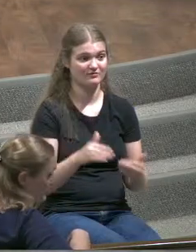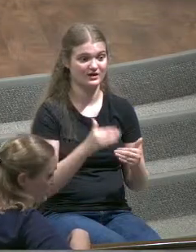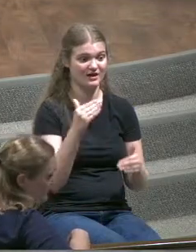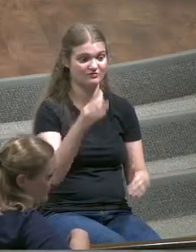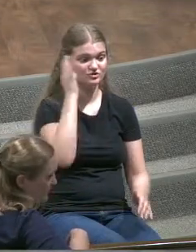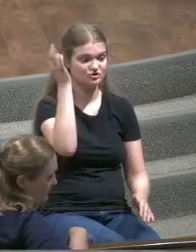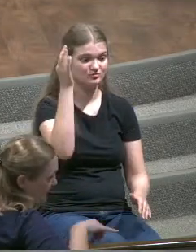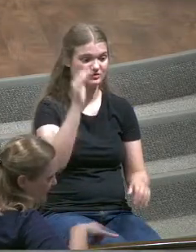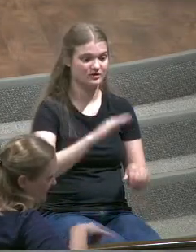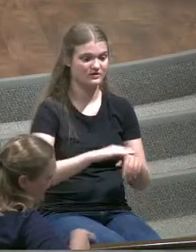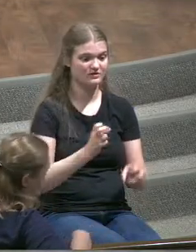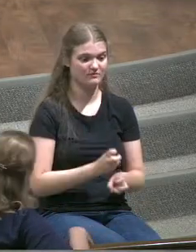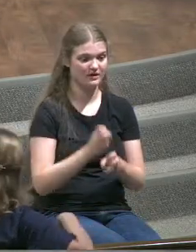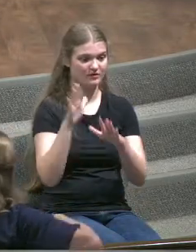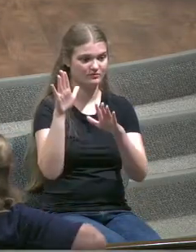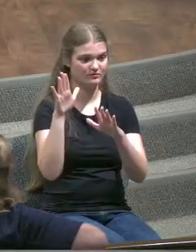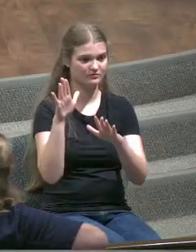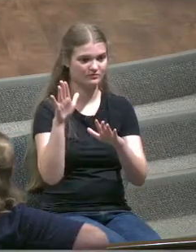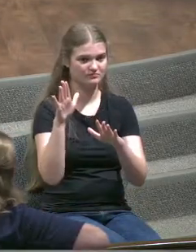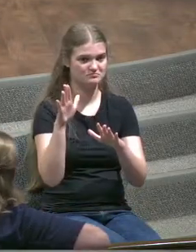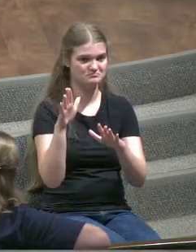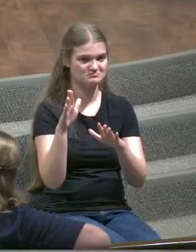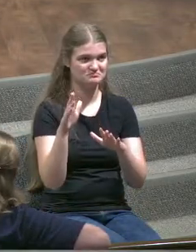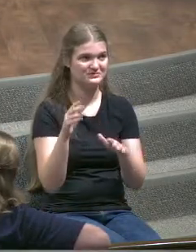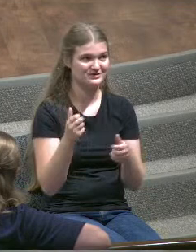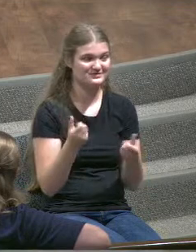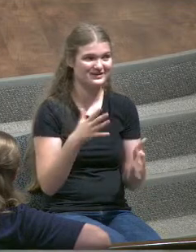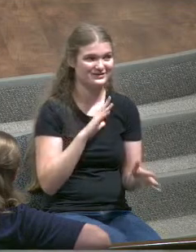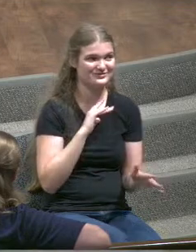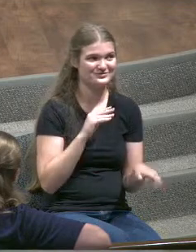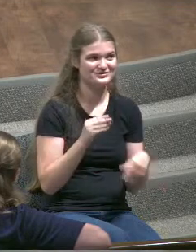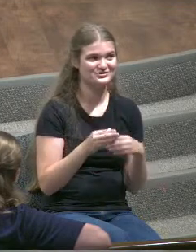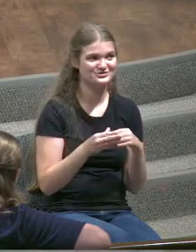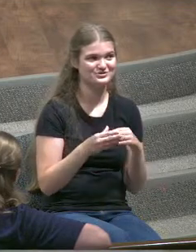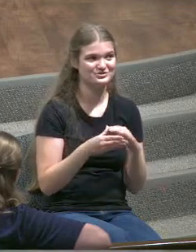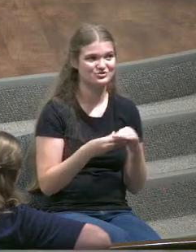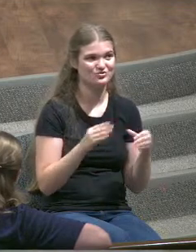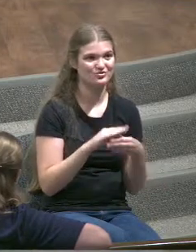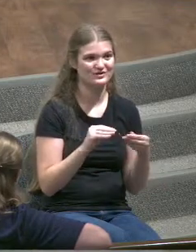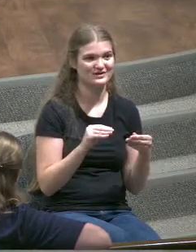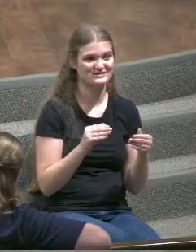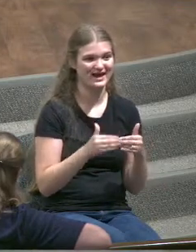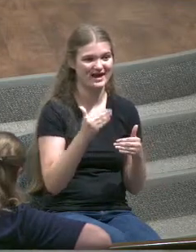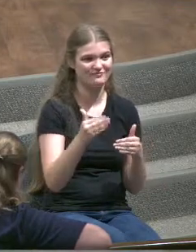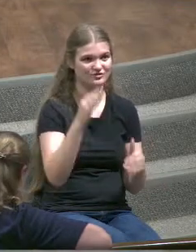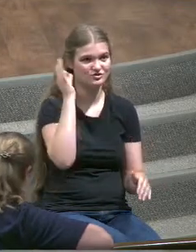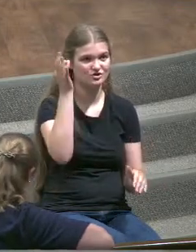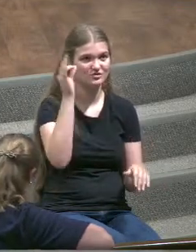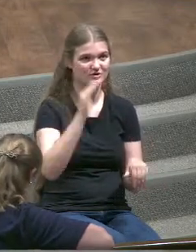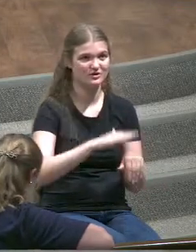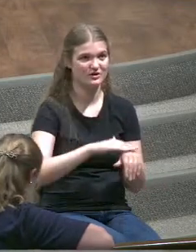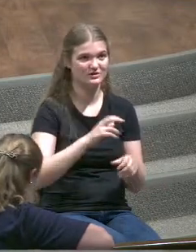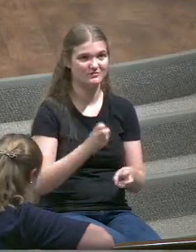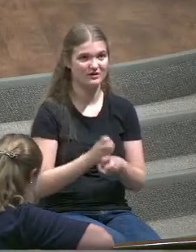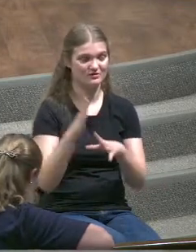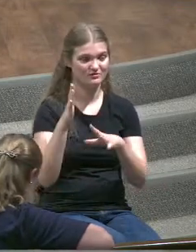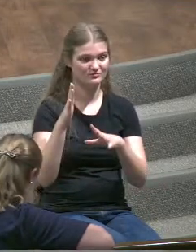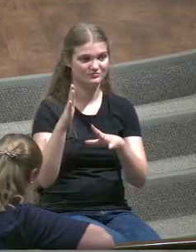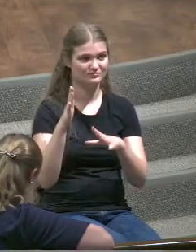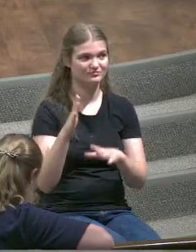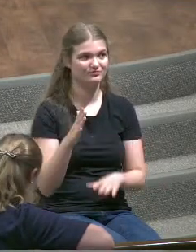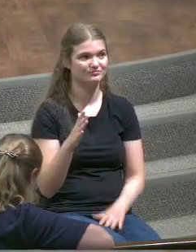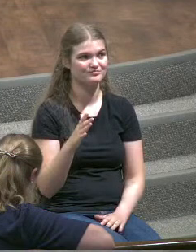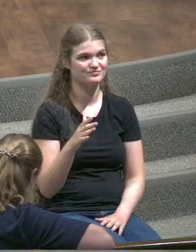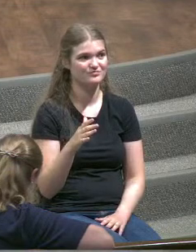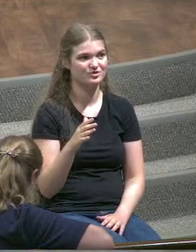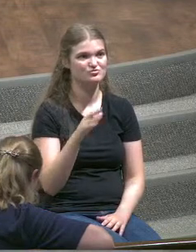Mount. Quite a few little cool stories there right after the Sermon on the Mount of interactions between Jesus and